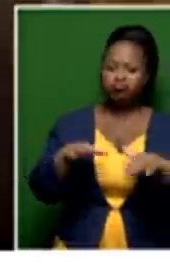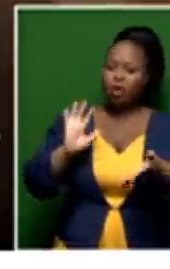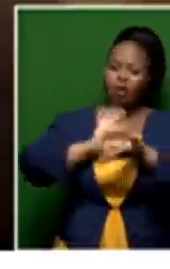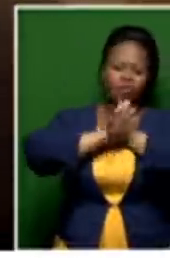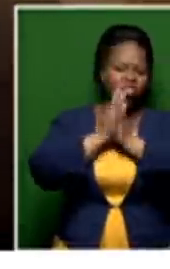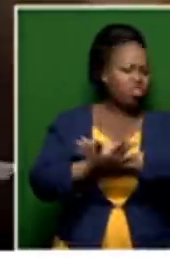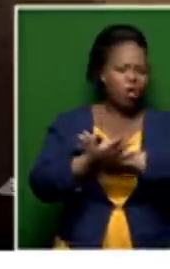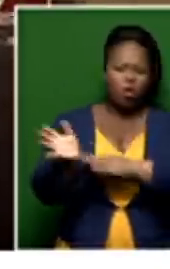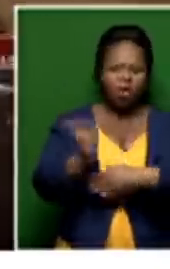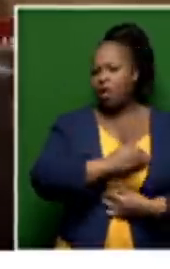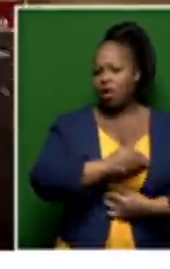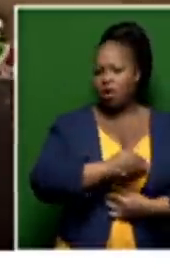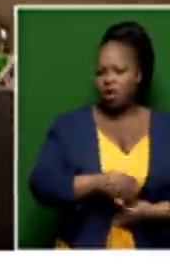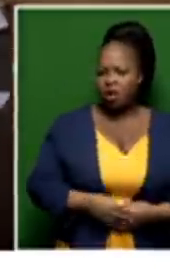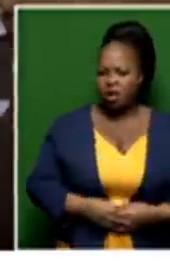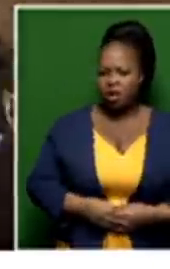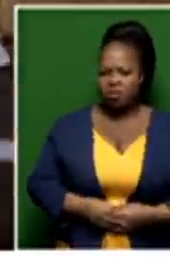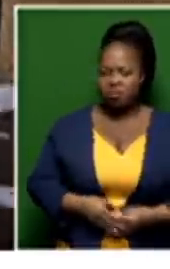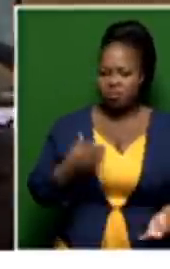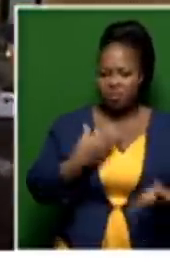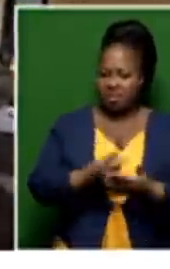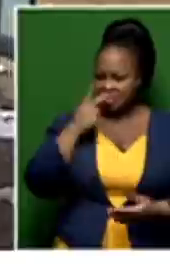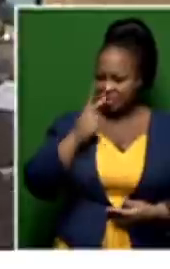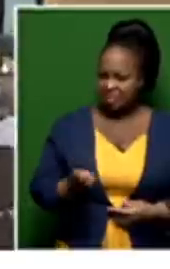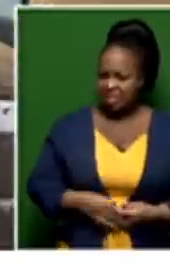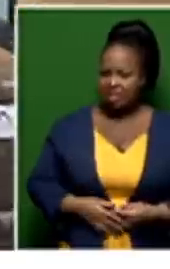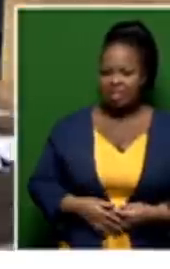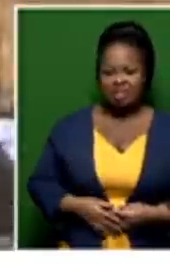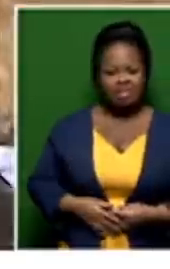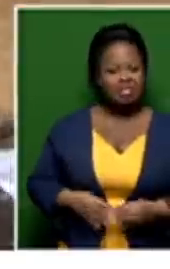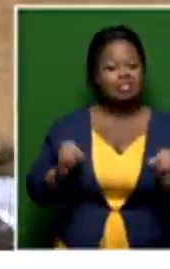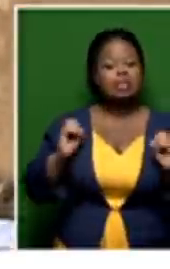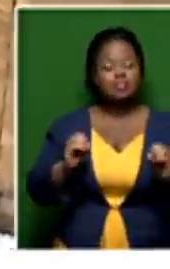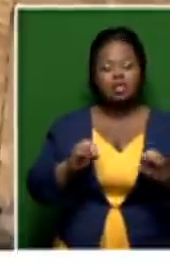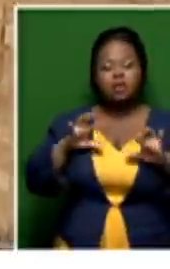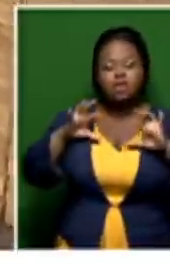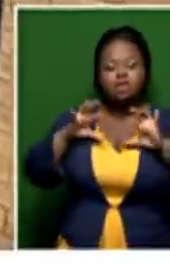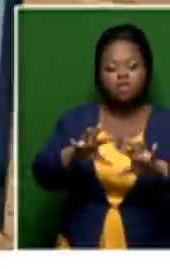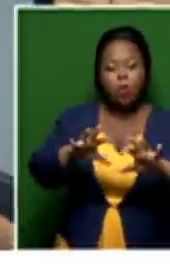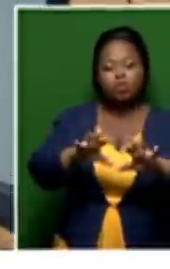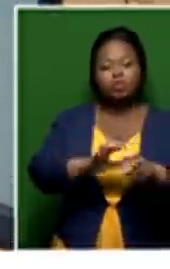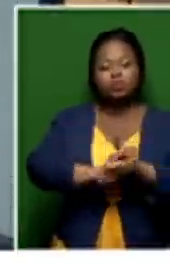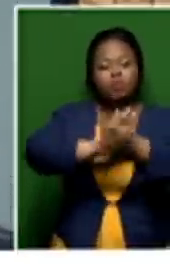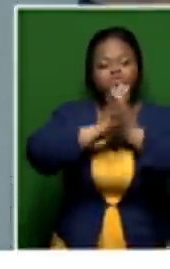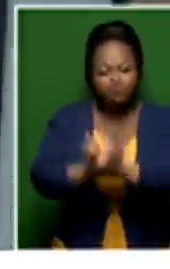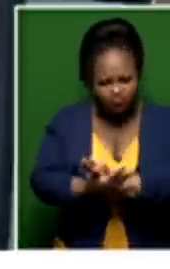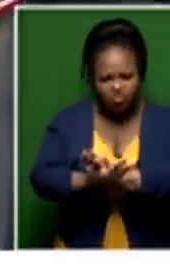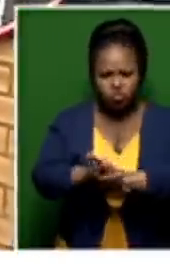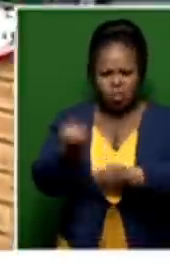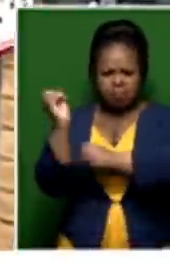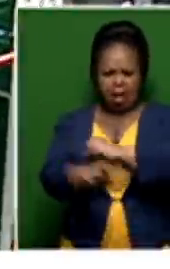completely destroyed. You could see that absolute force, take a look here, absolute force being